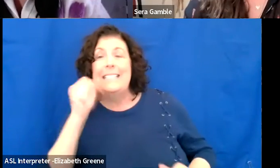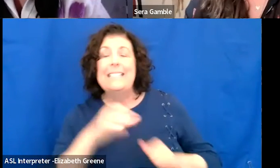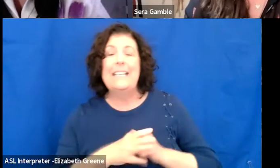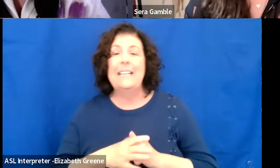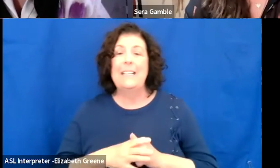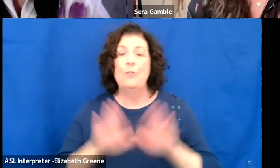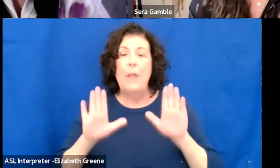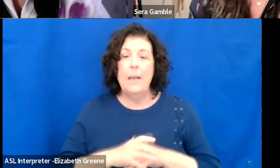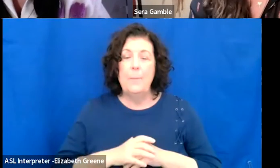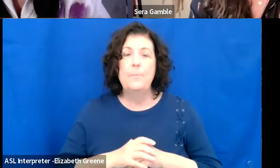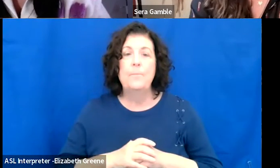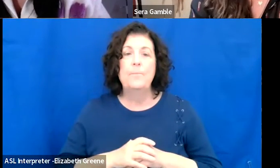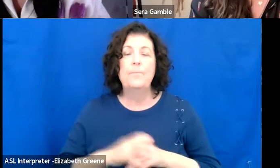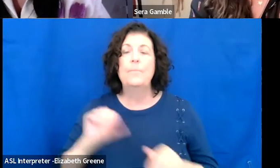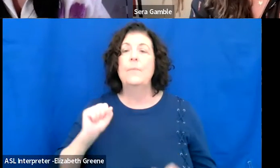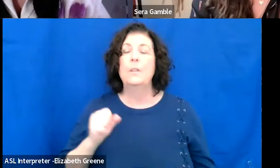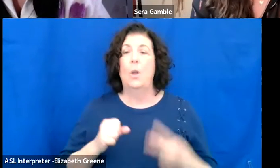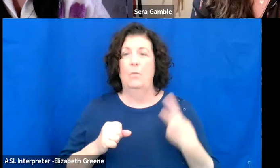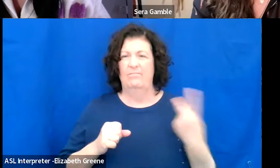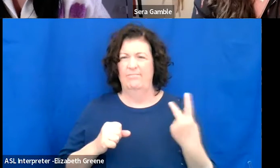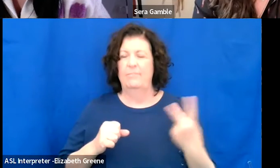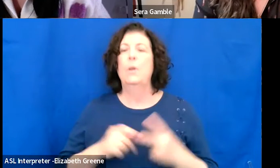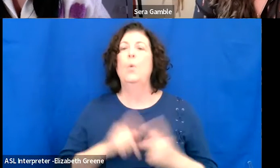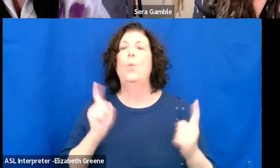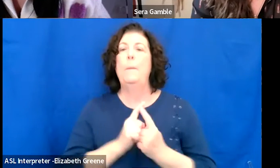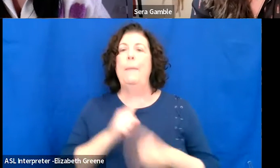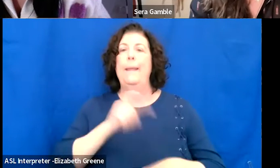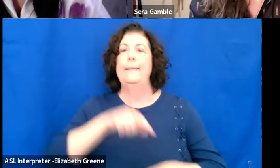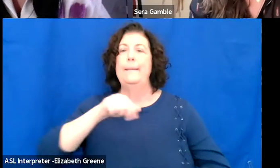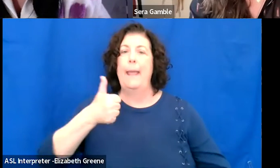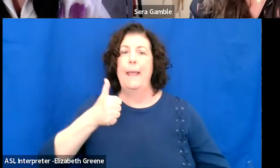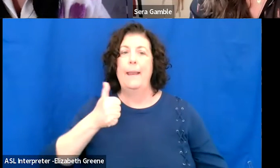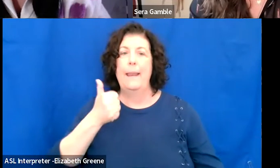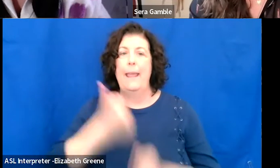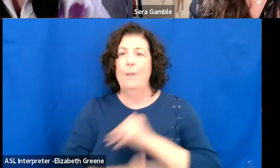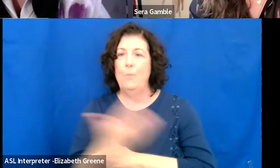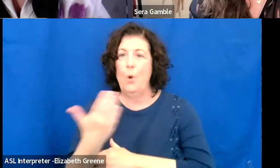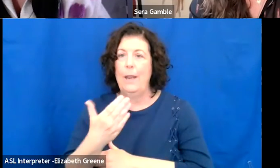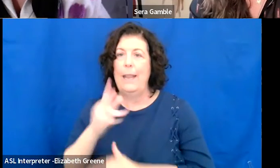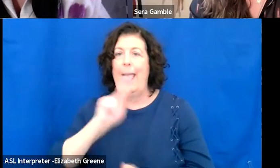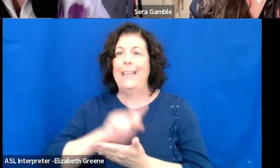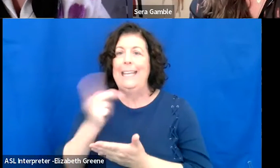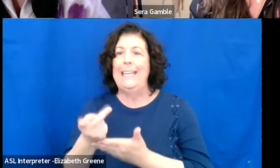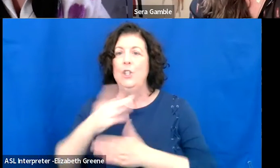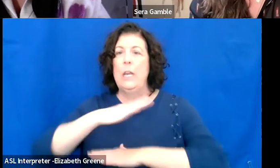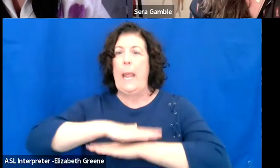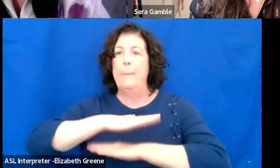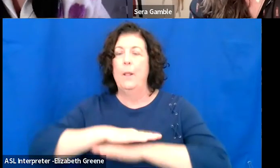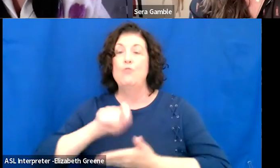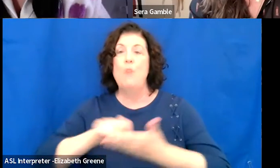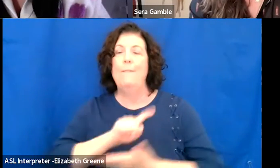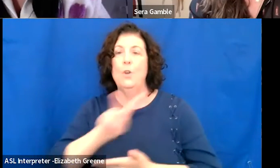Yes. So she and I would meet at 10 a.m. sharp at the kitchen table every morning, and we would write for